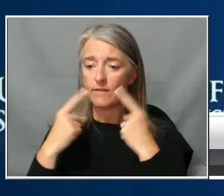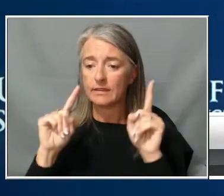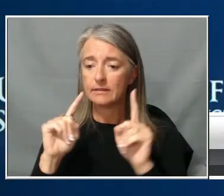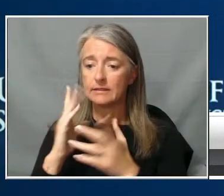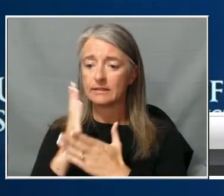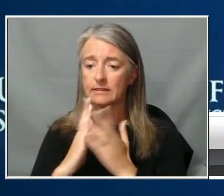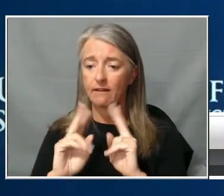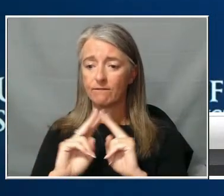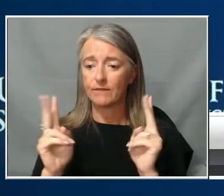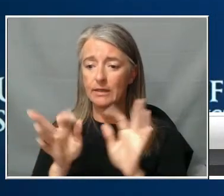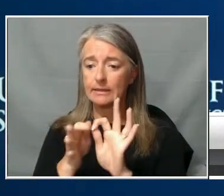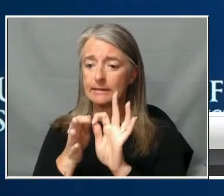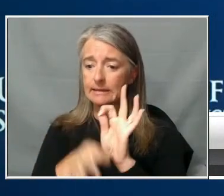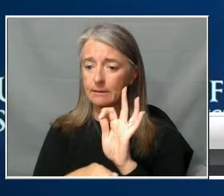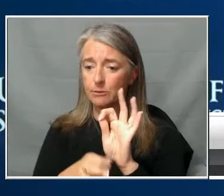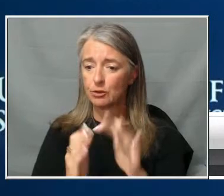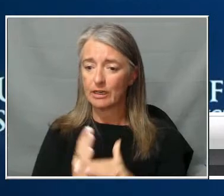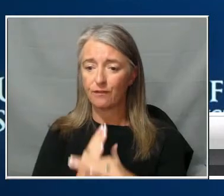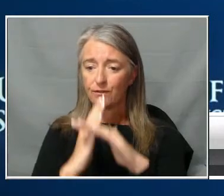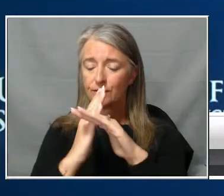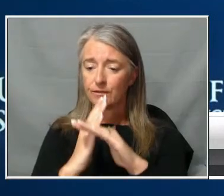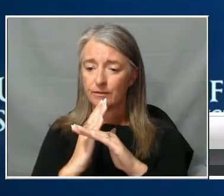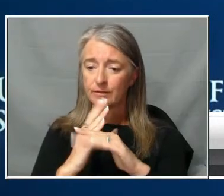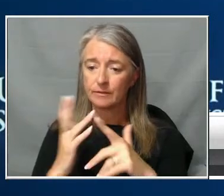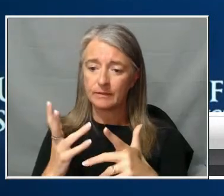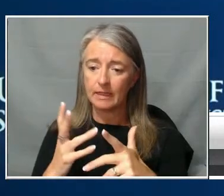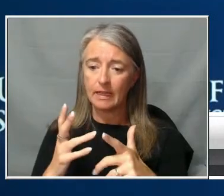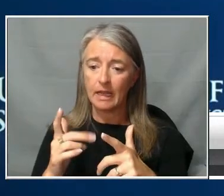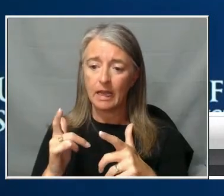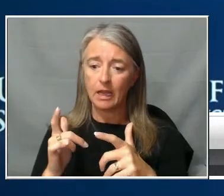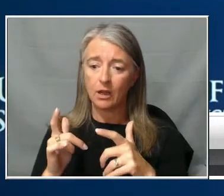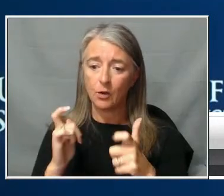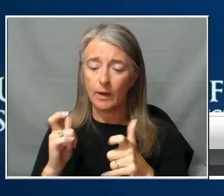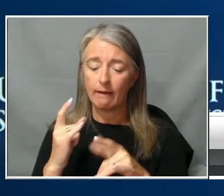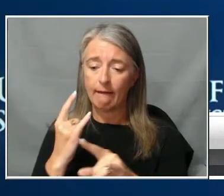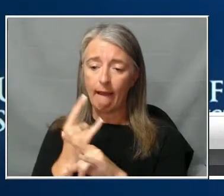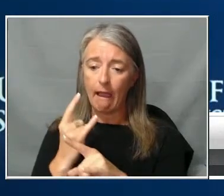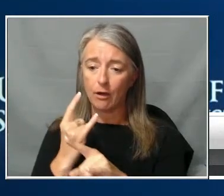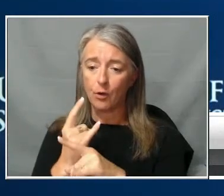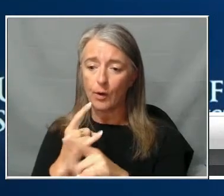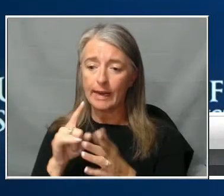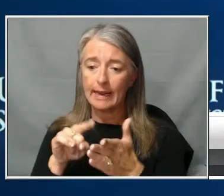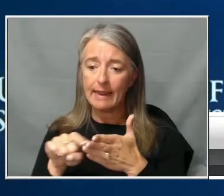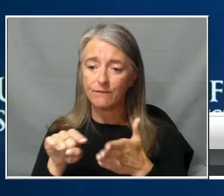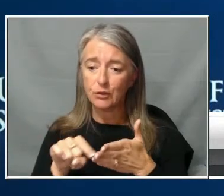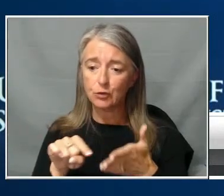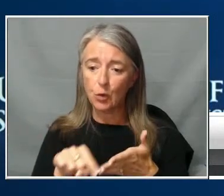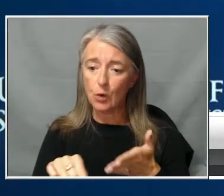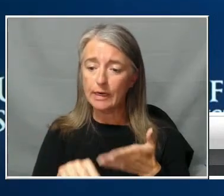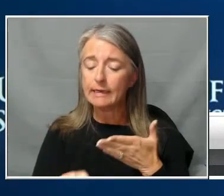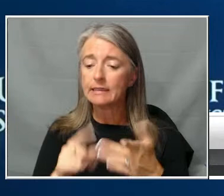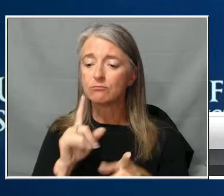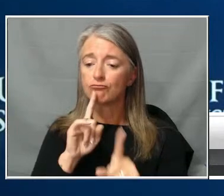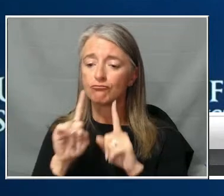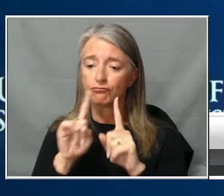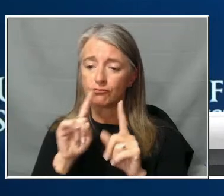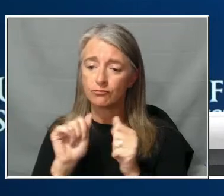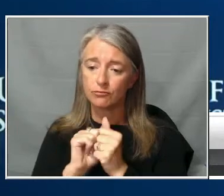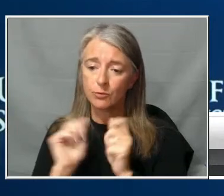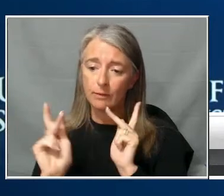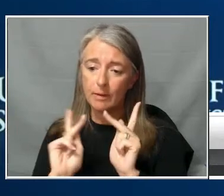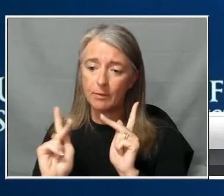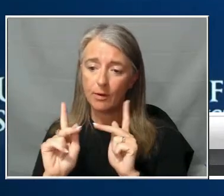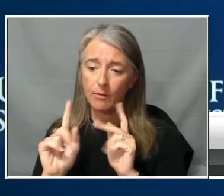simple interventions like taking a quick alcohol inventory and talking to people about some of those things that